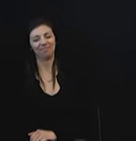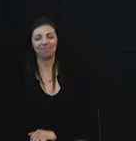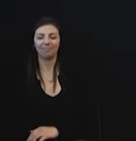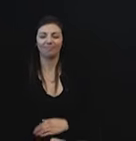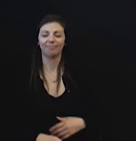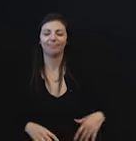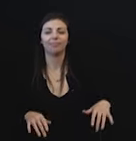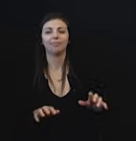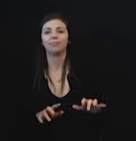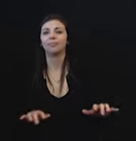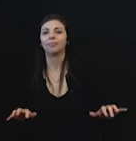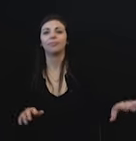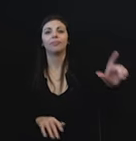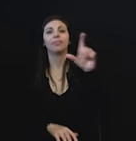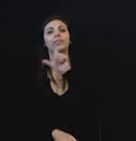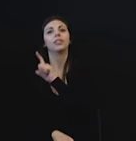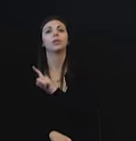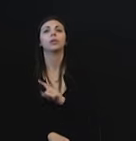Lord bless you